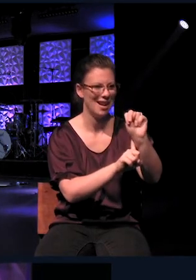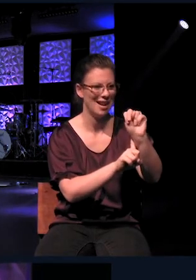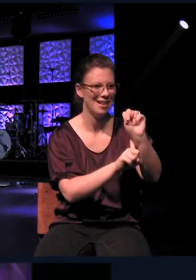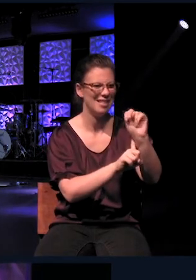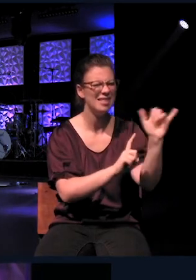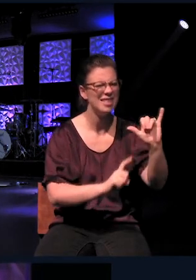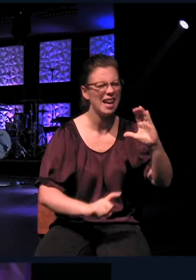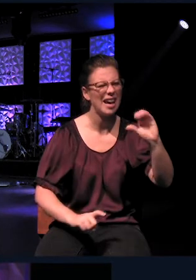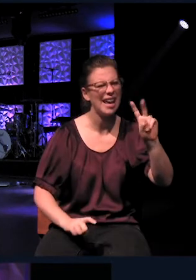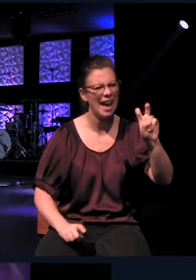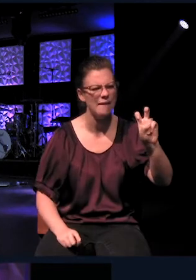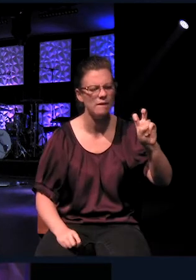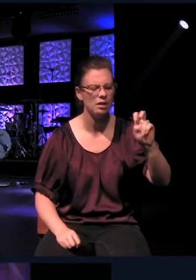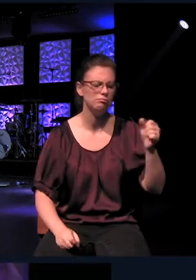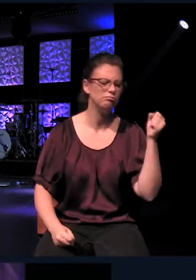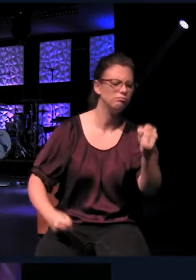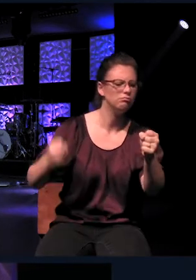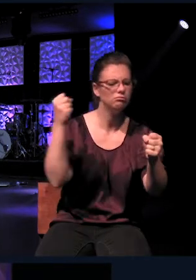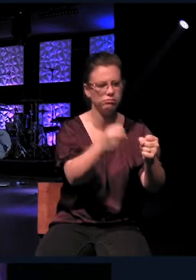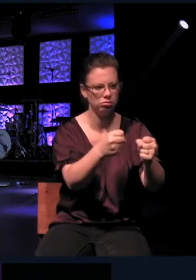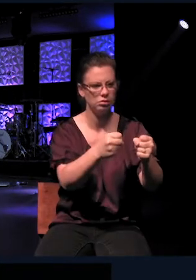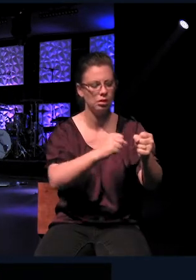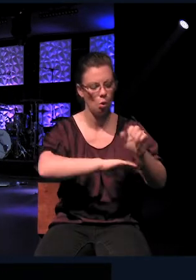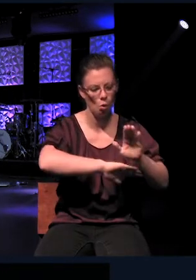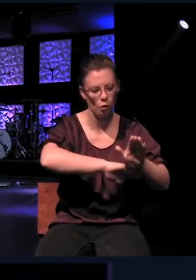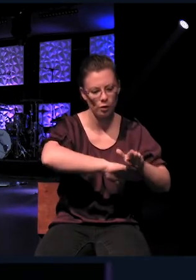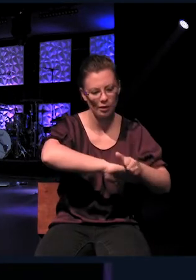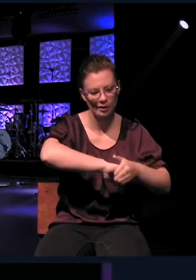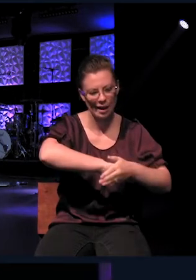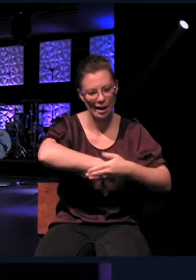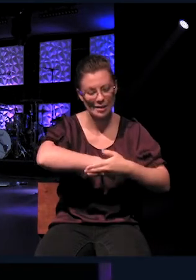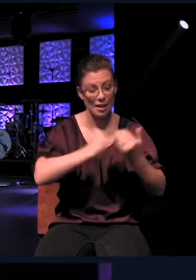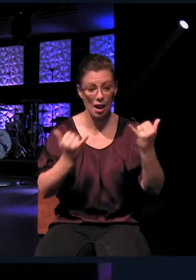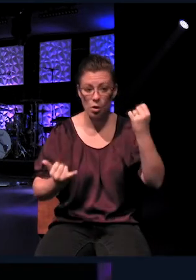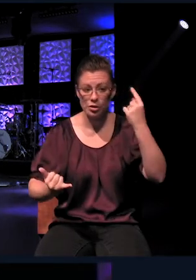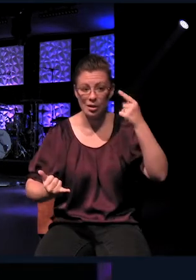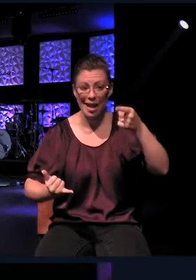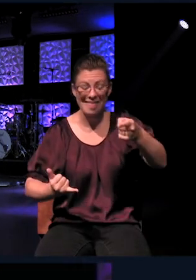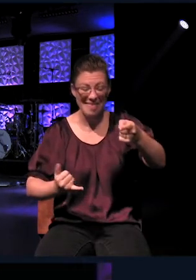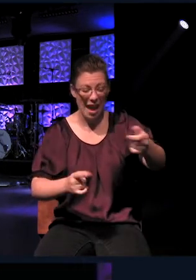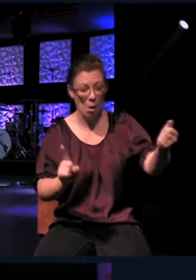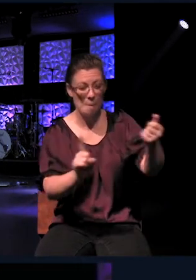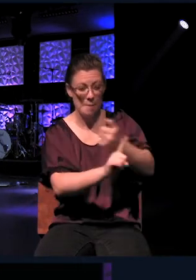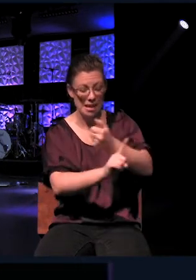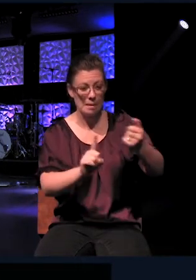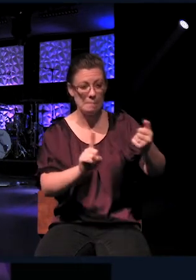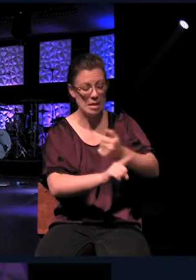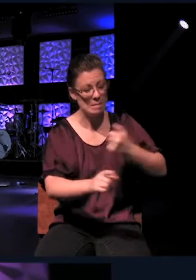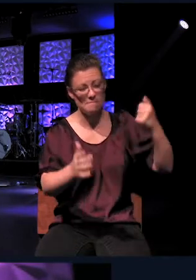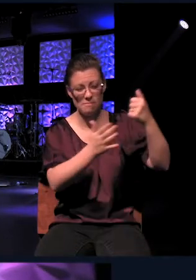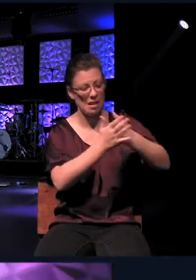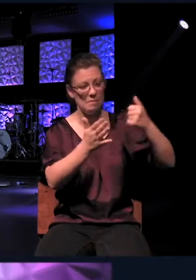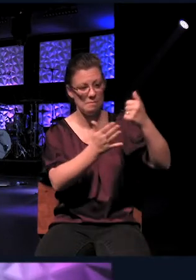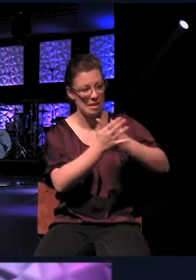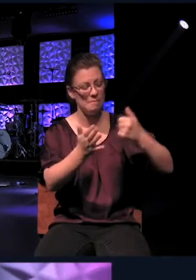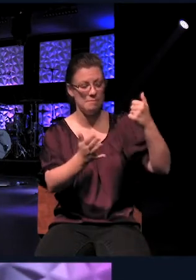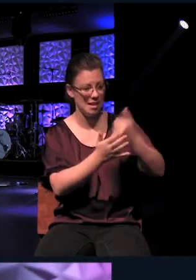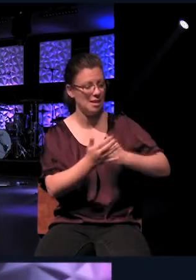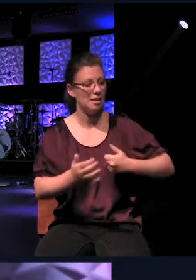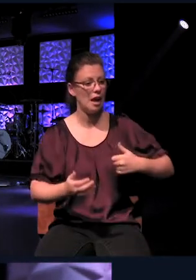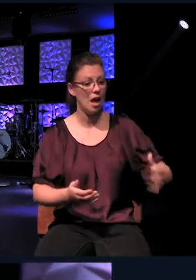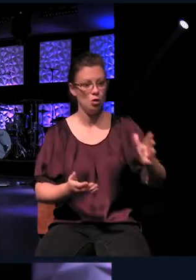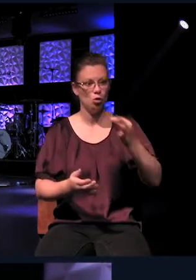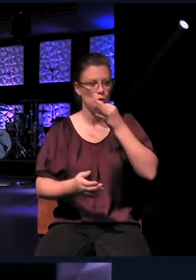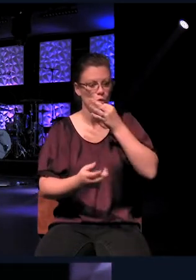listening. Paul and Silas are beaten almost to death. They are taken to the inner dungeon, not